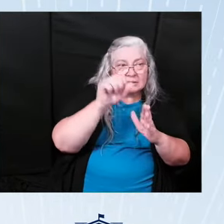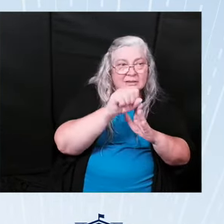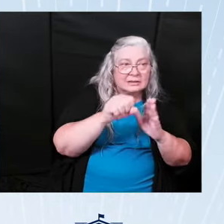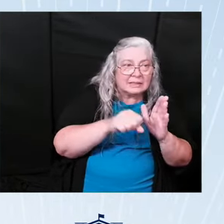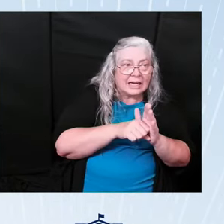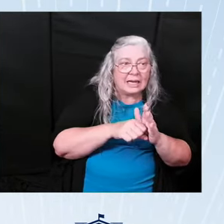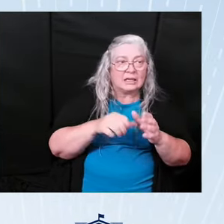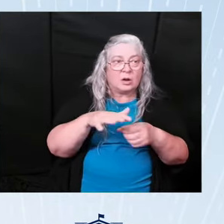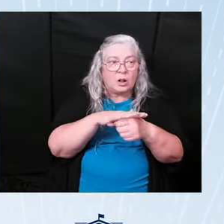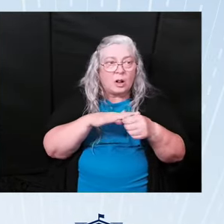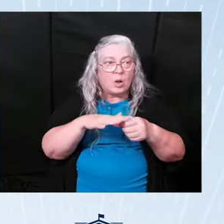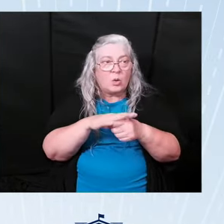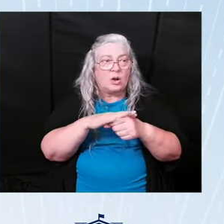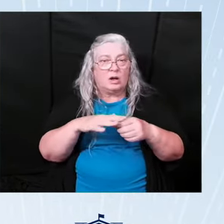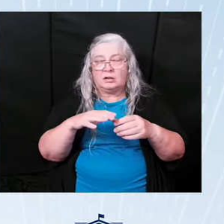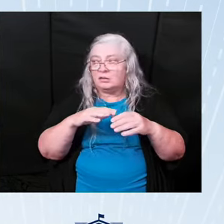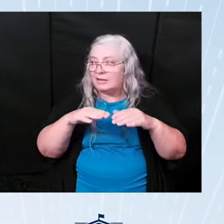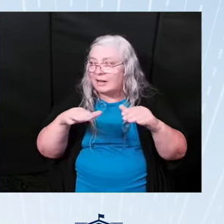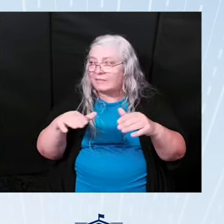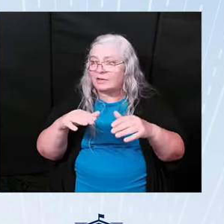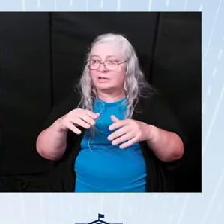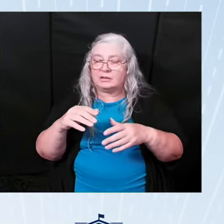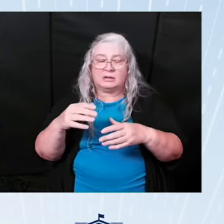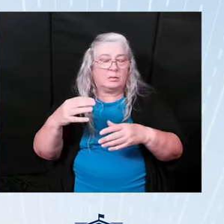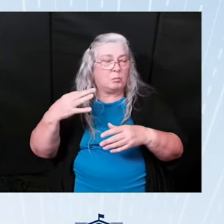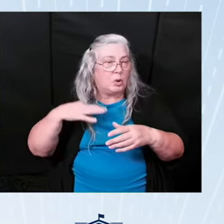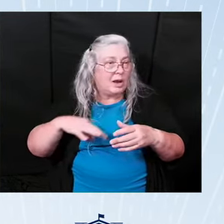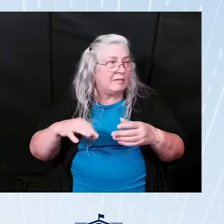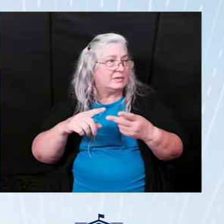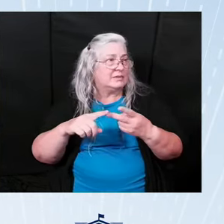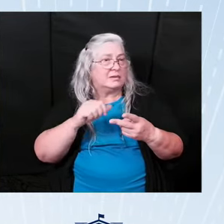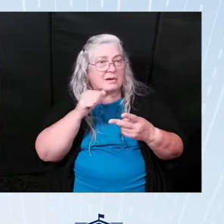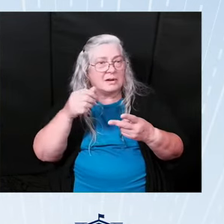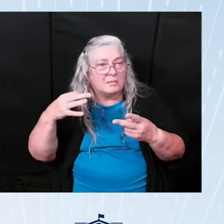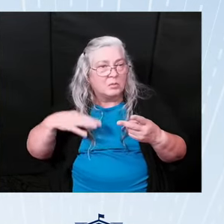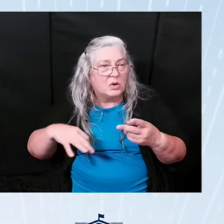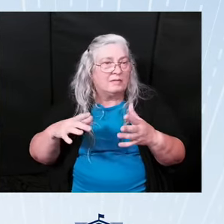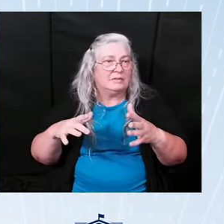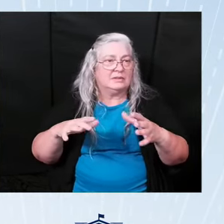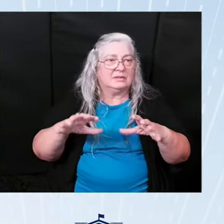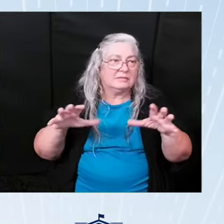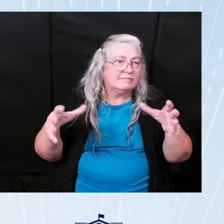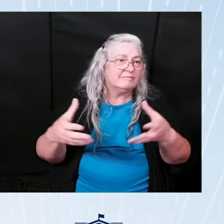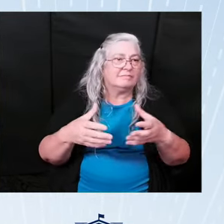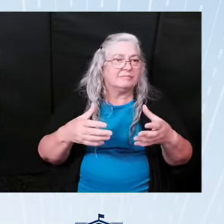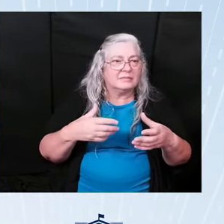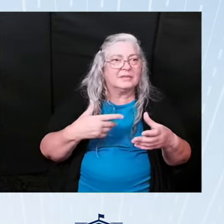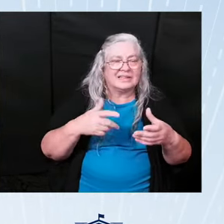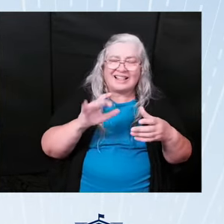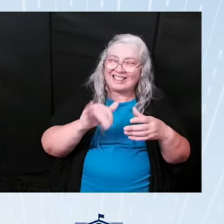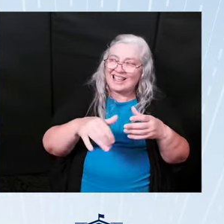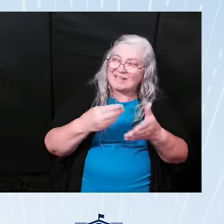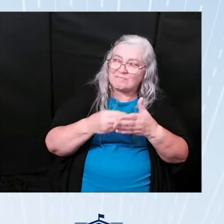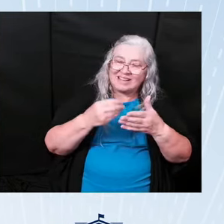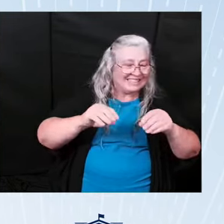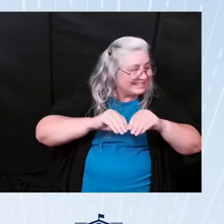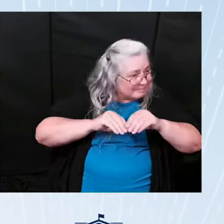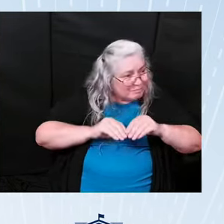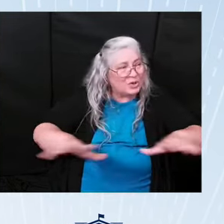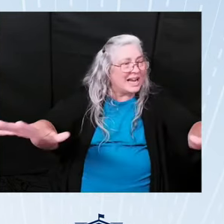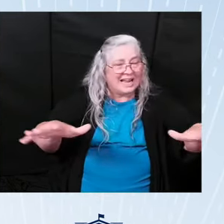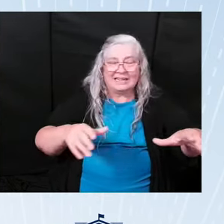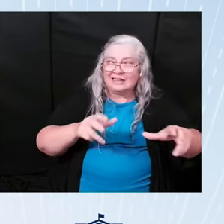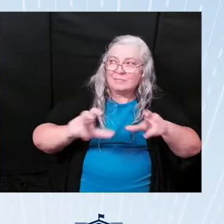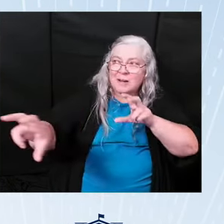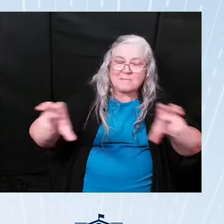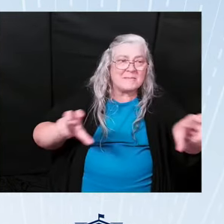these projects out of the ground, and changing these communities in real time so that we can build generational wealth that is going to make America so strong that we'll never